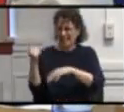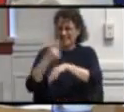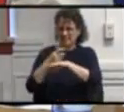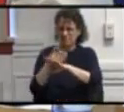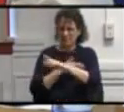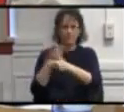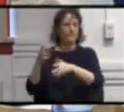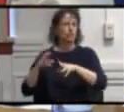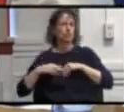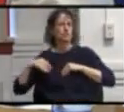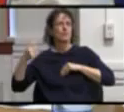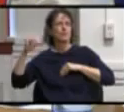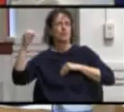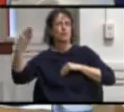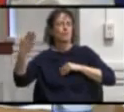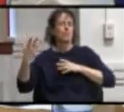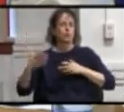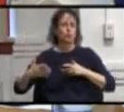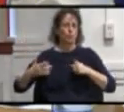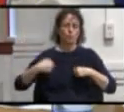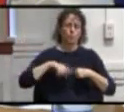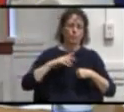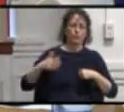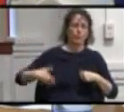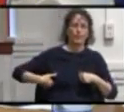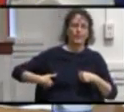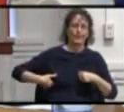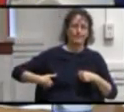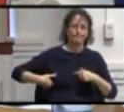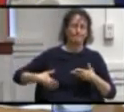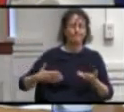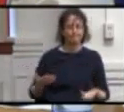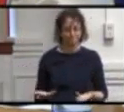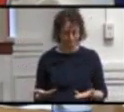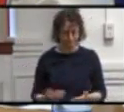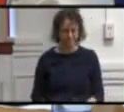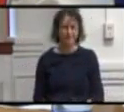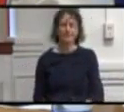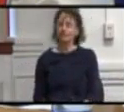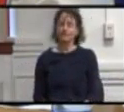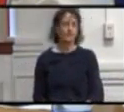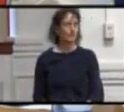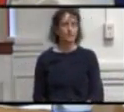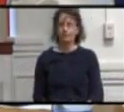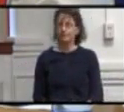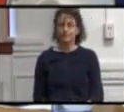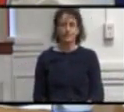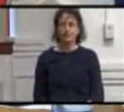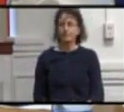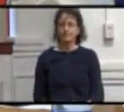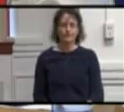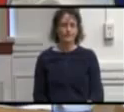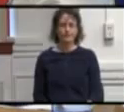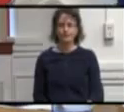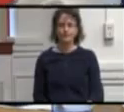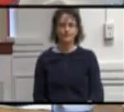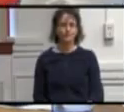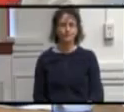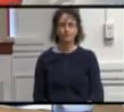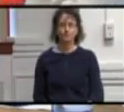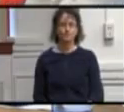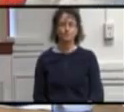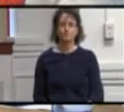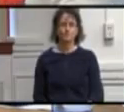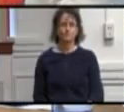So one of the things that we learned from the first round of town